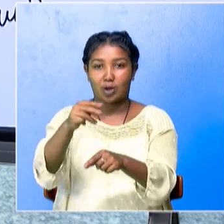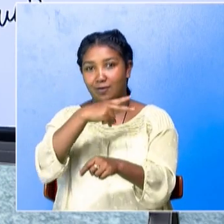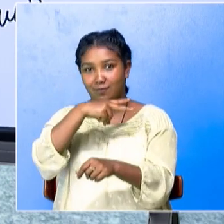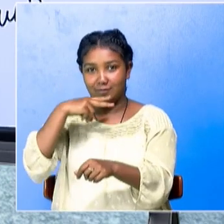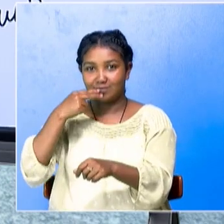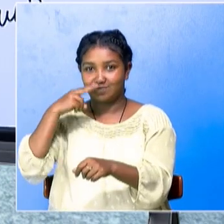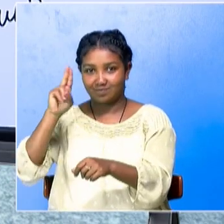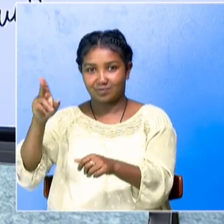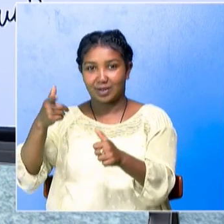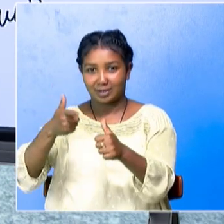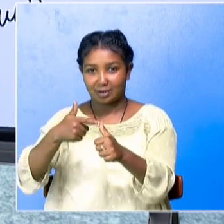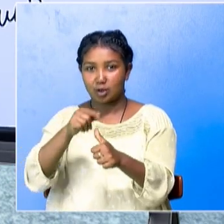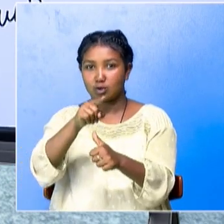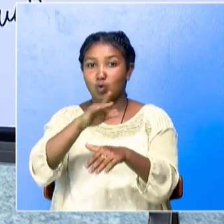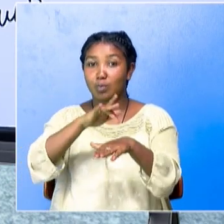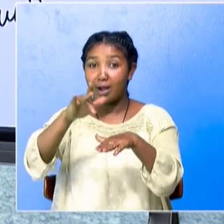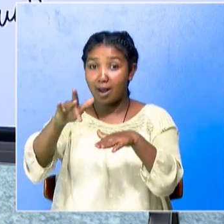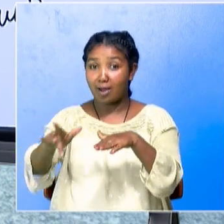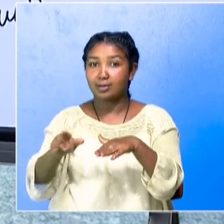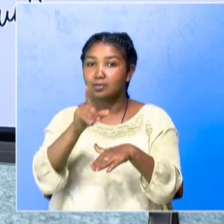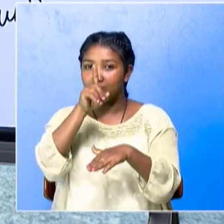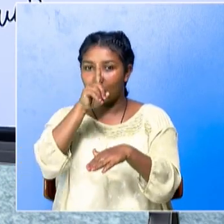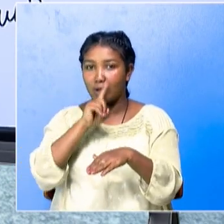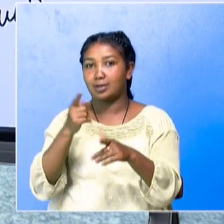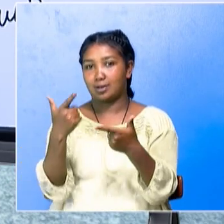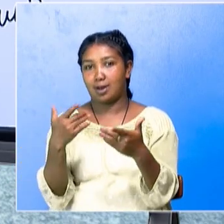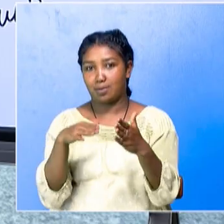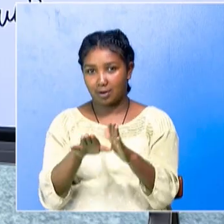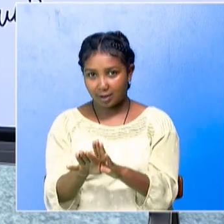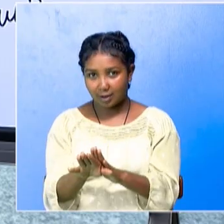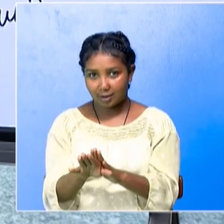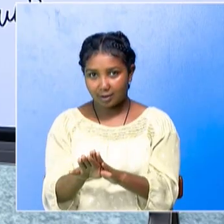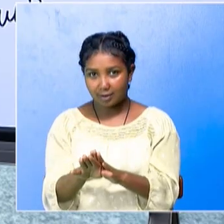verb. Here is you blank be quiet in the library.